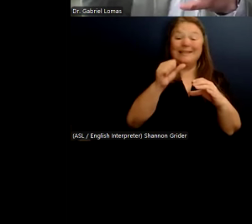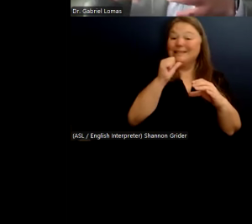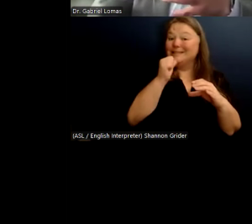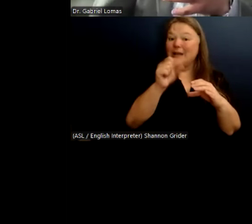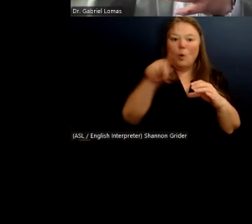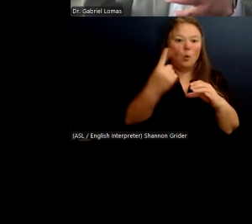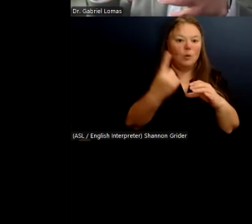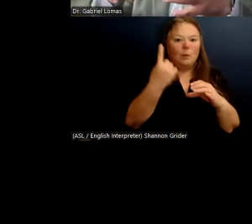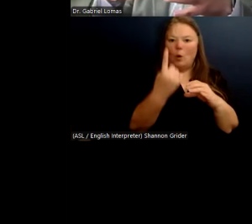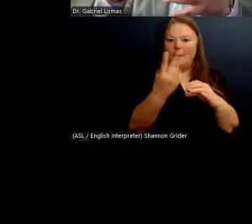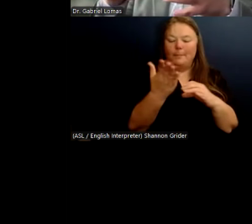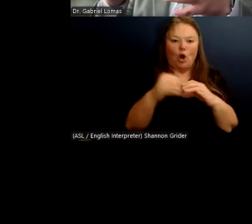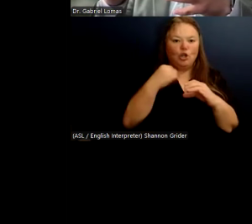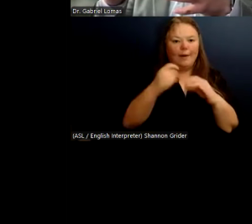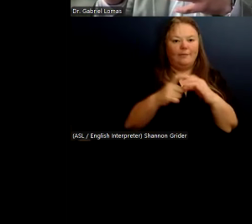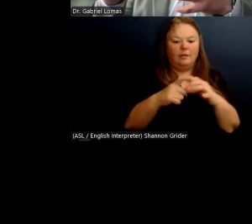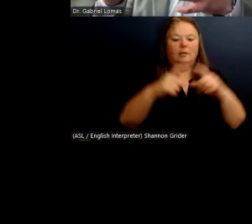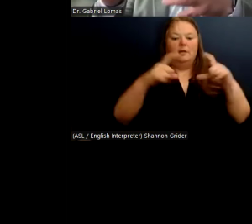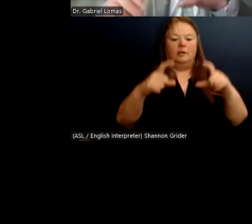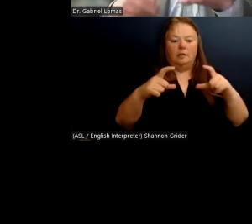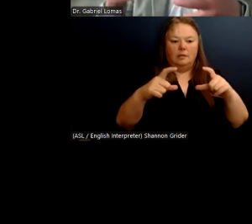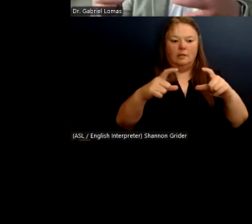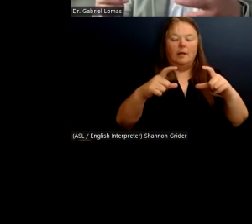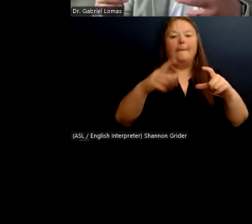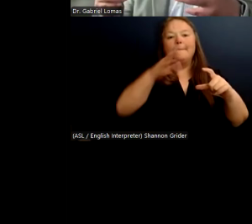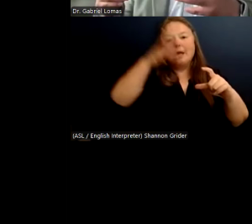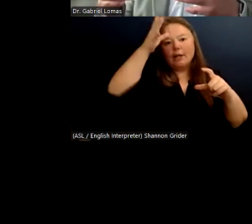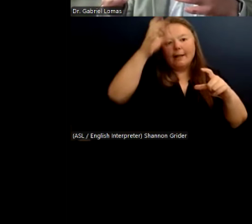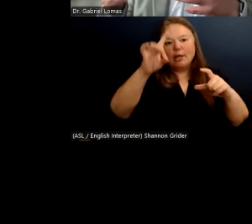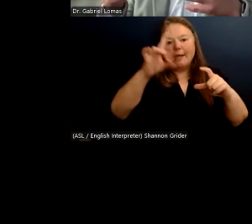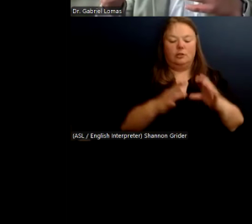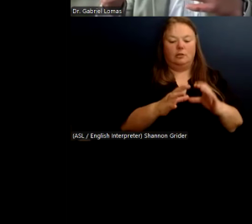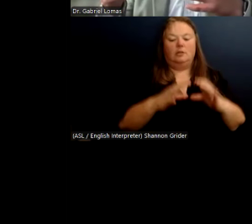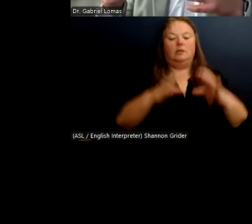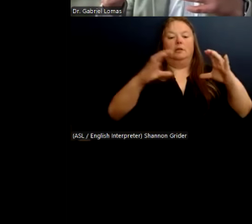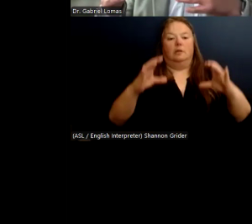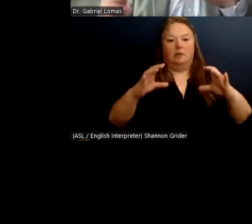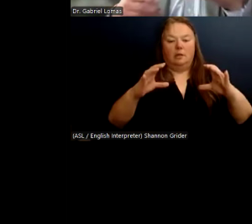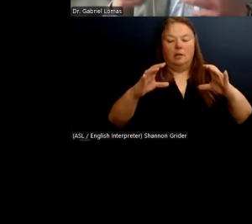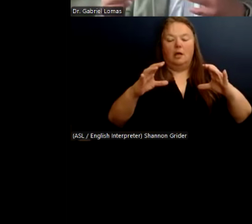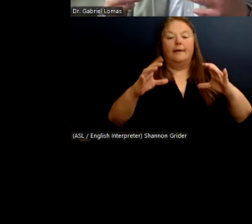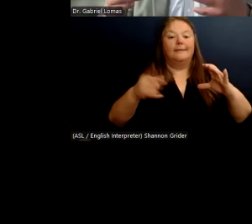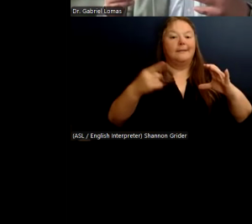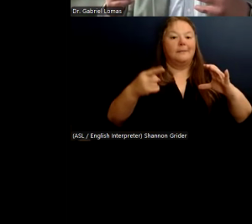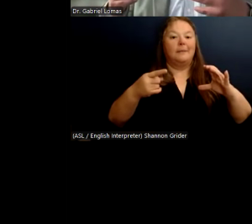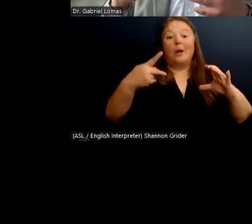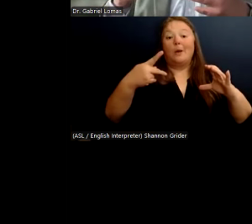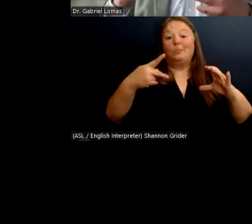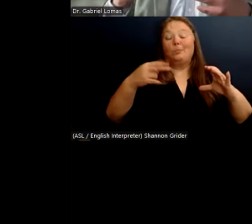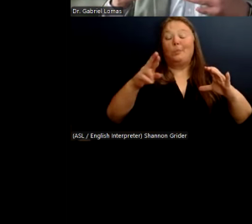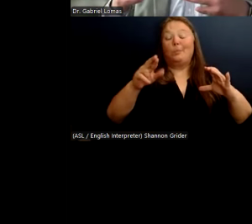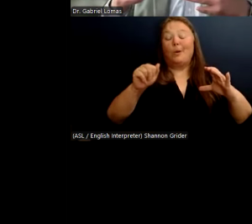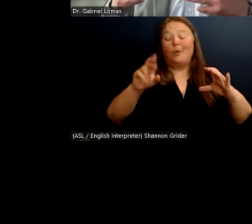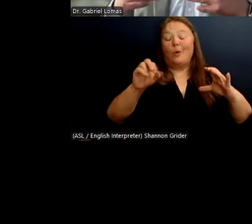circles outside of those agencies, such as parent education programs, sometimes parole or probation.